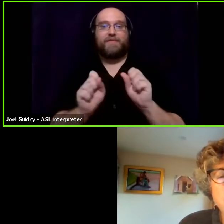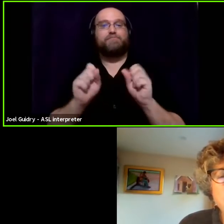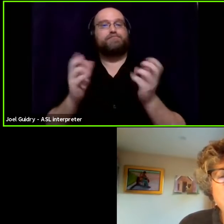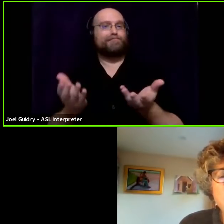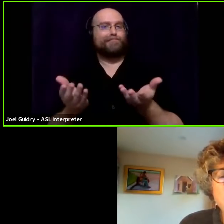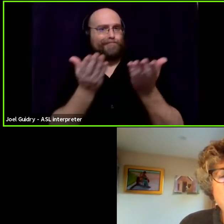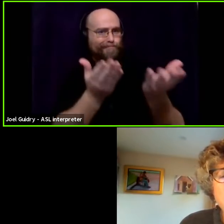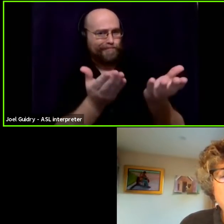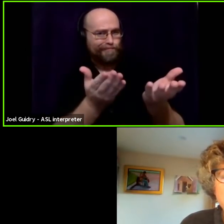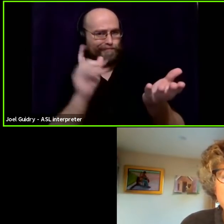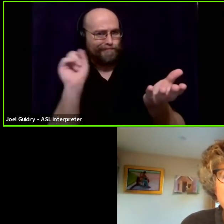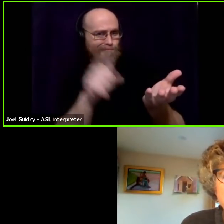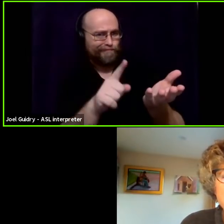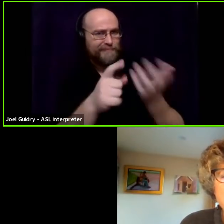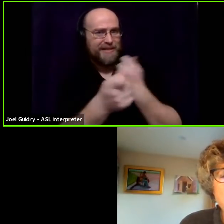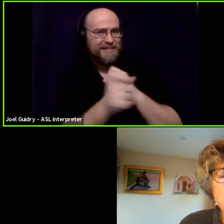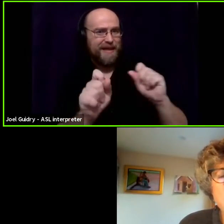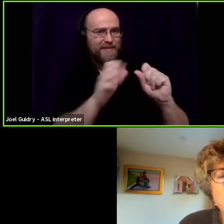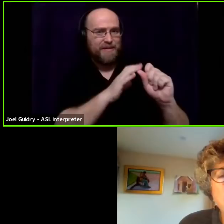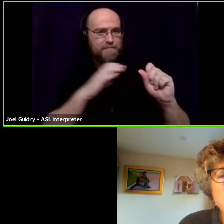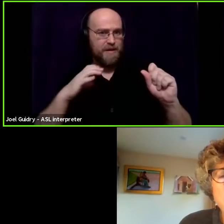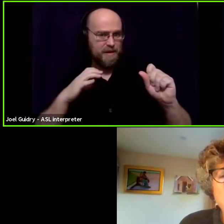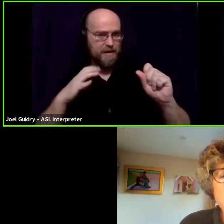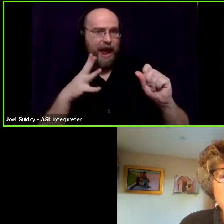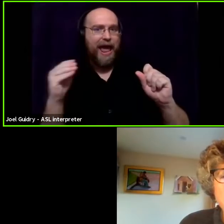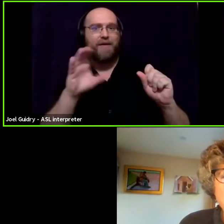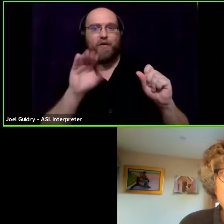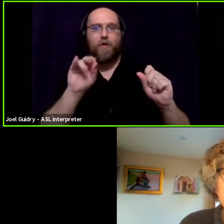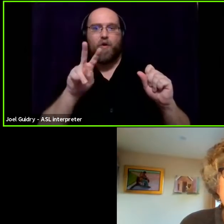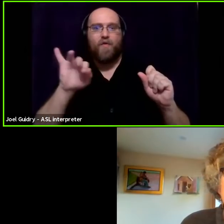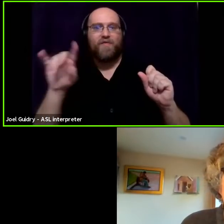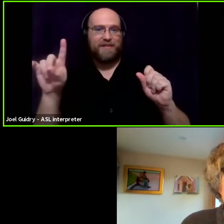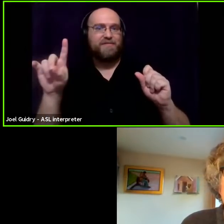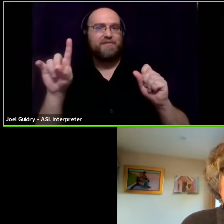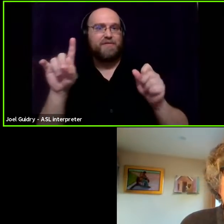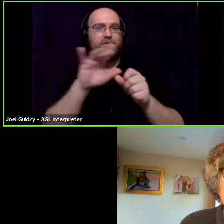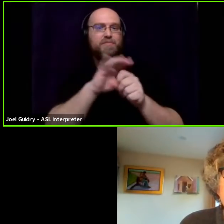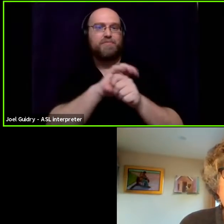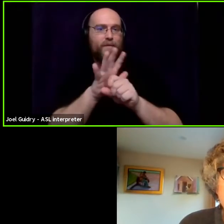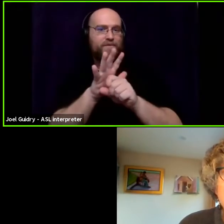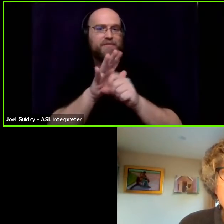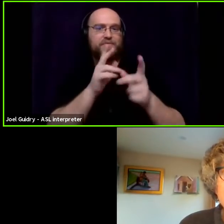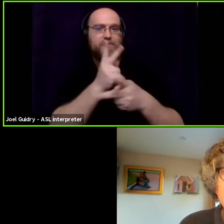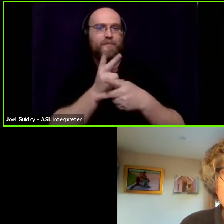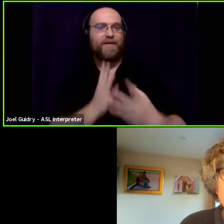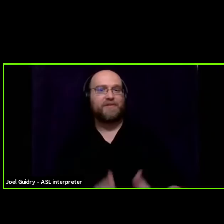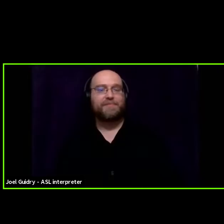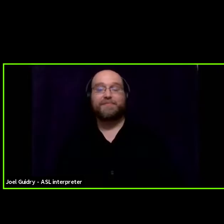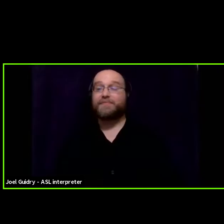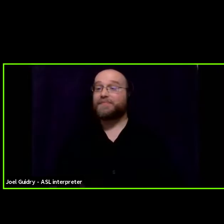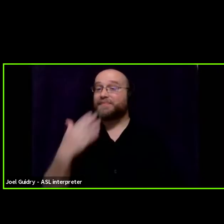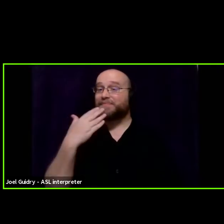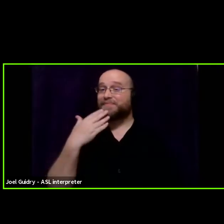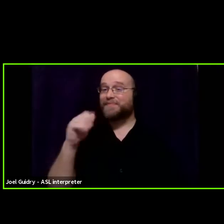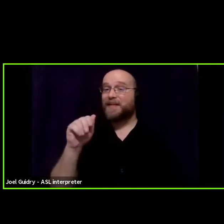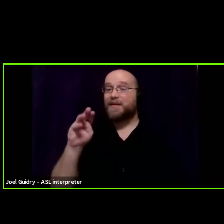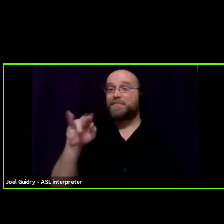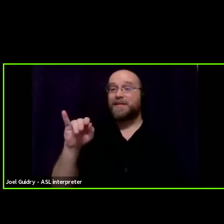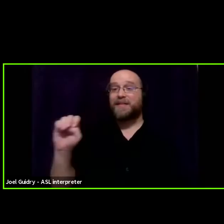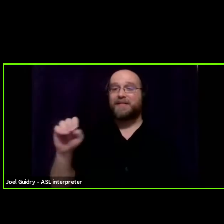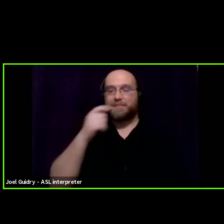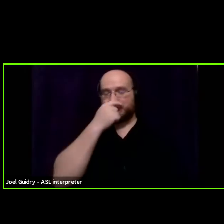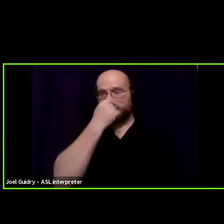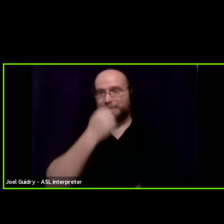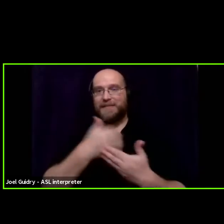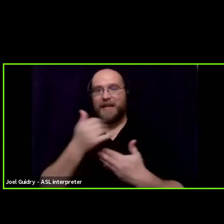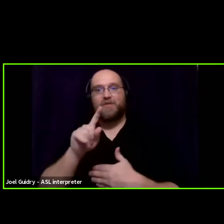committee and COVID supervisor. Thanks, Amy. Next question is for Lucinda. Some